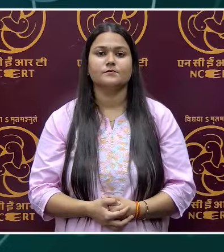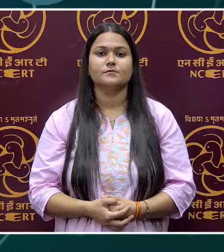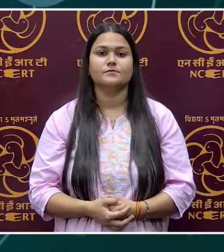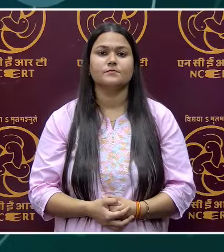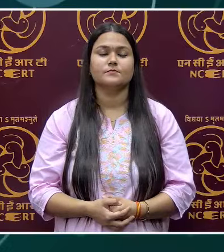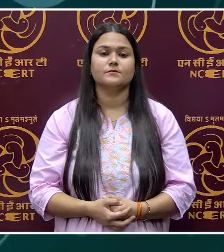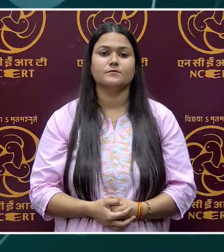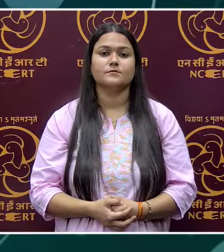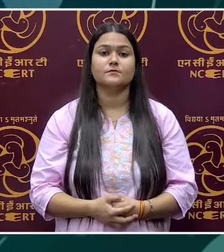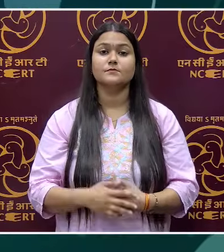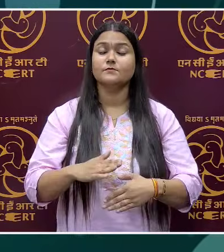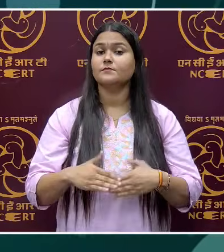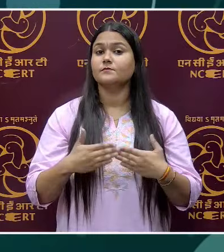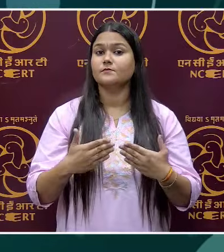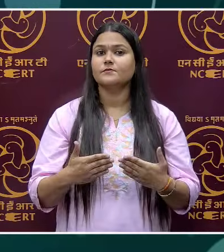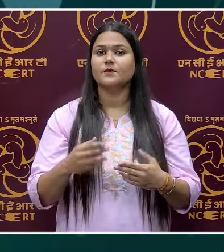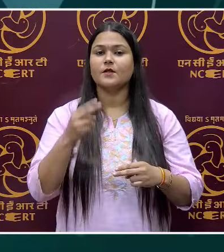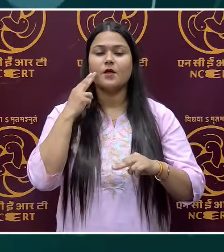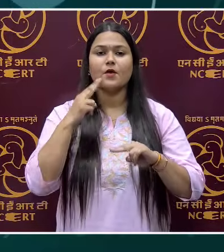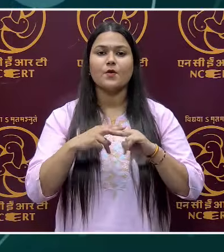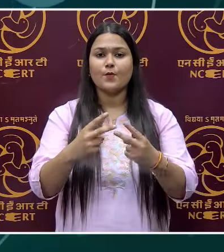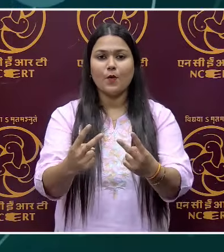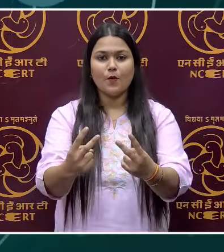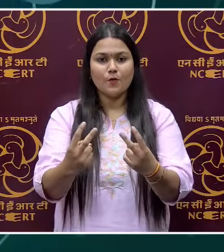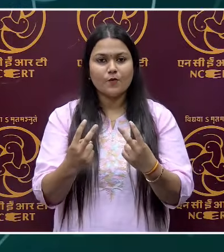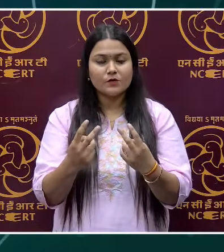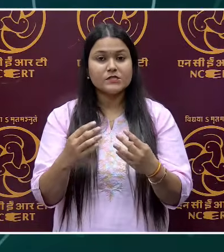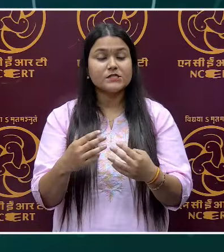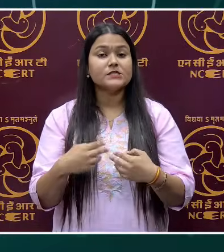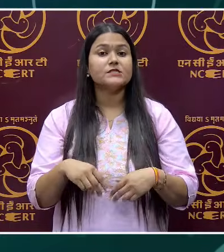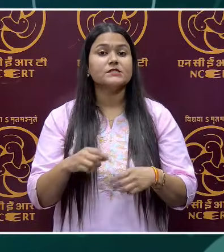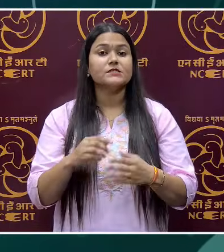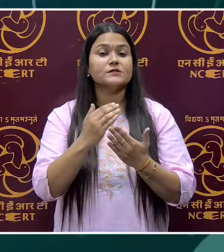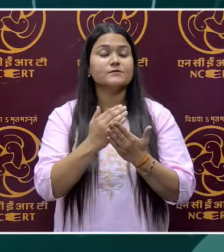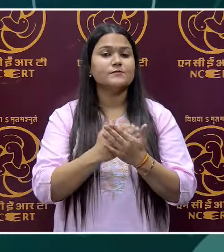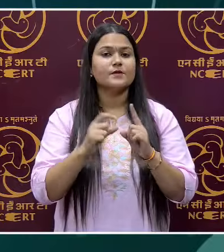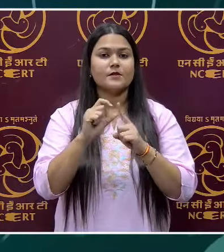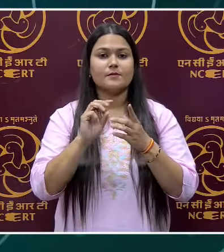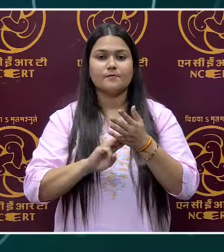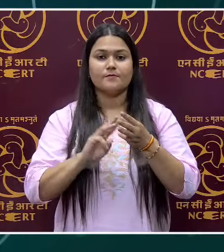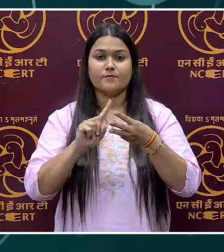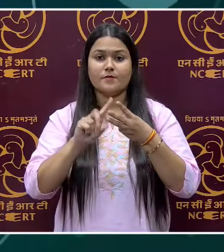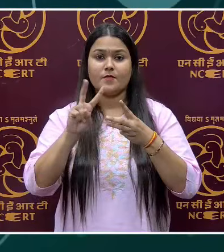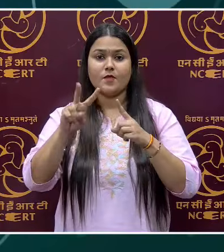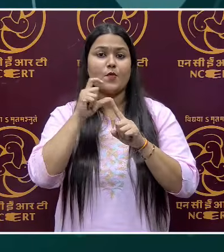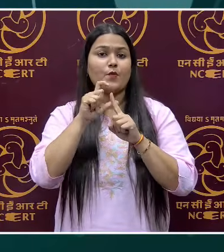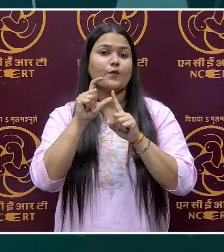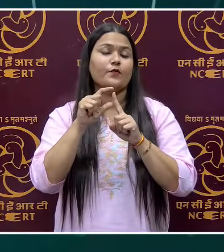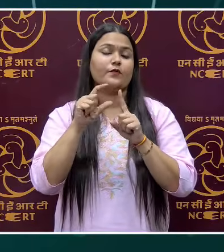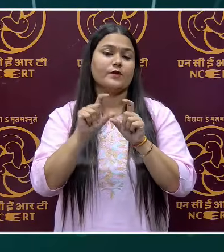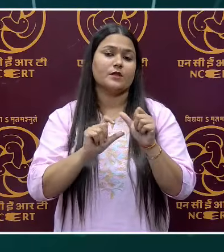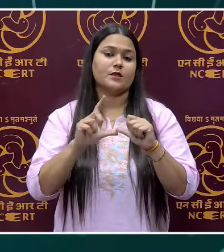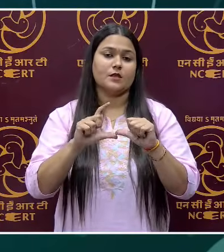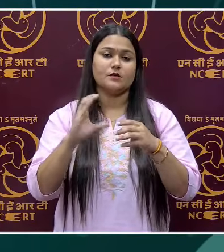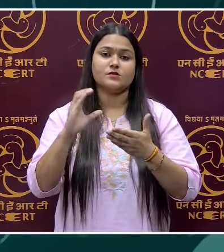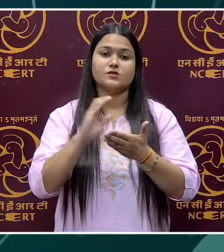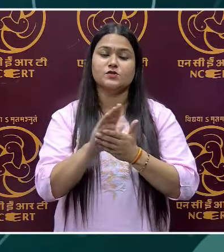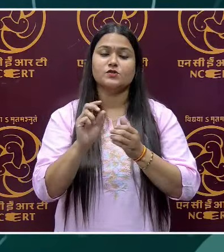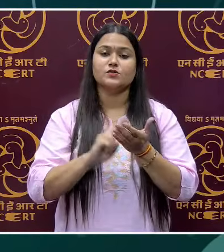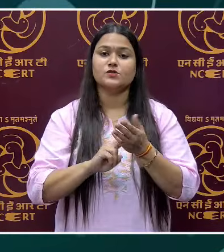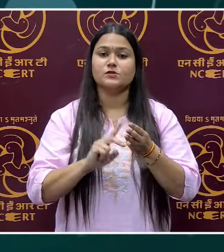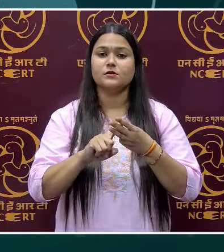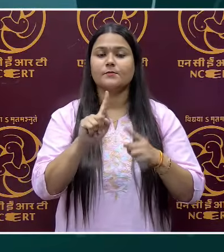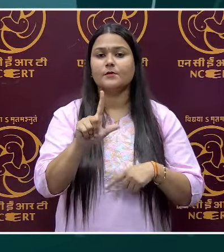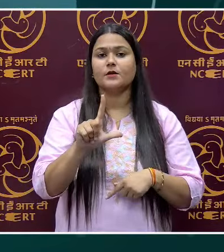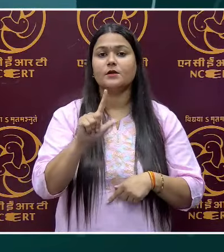diksha.training@ciet.nic.in. Apart from this, you're watching this particular program on PM eVidya channel number 11 and also on our